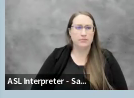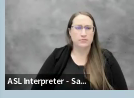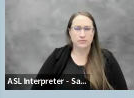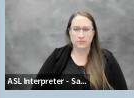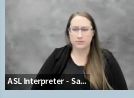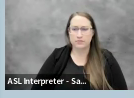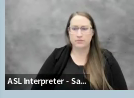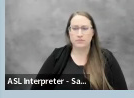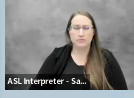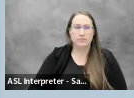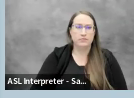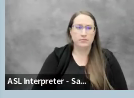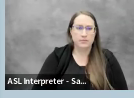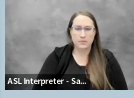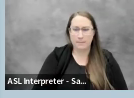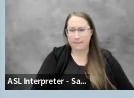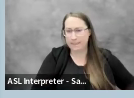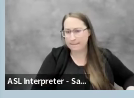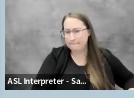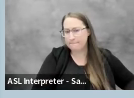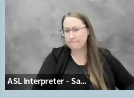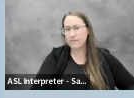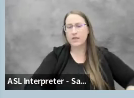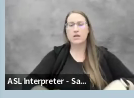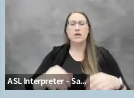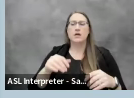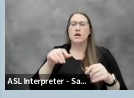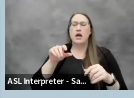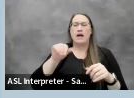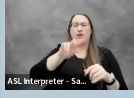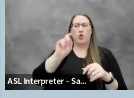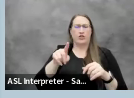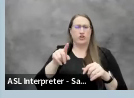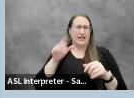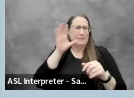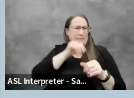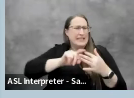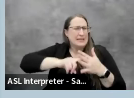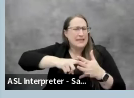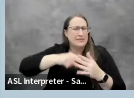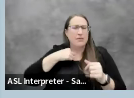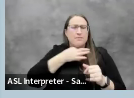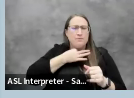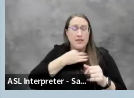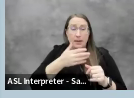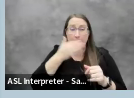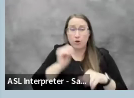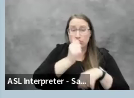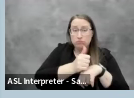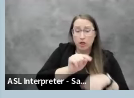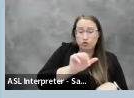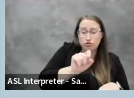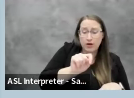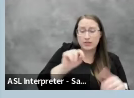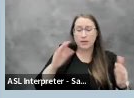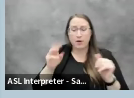Just really quickly, someone who was not here from the beginning, but again, is it better to make a trust than a will? And where would